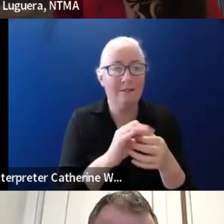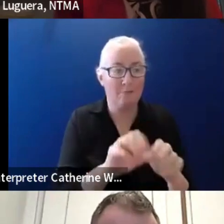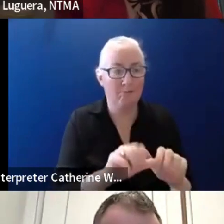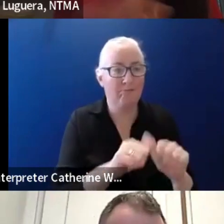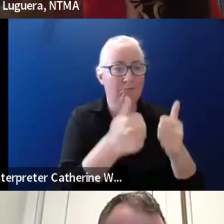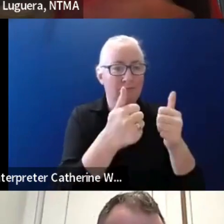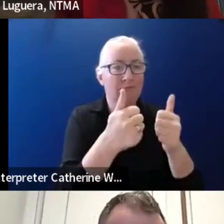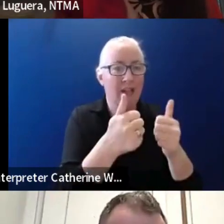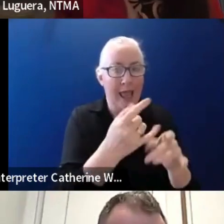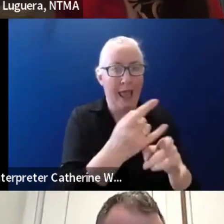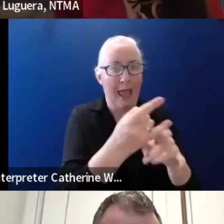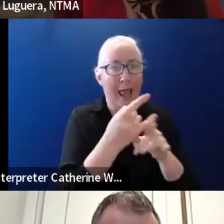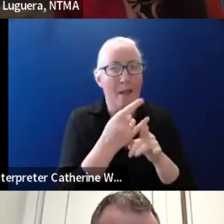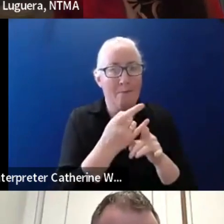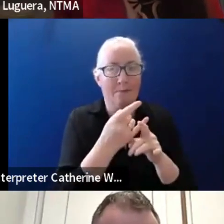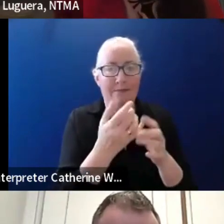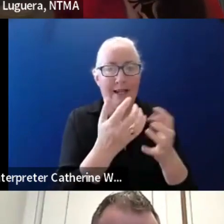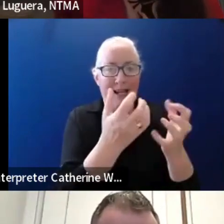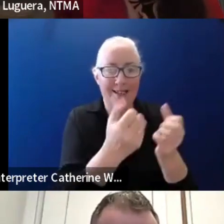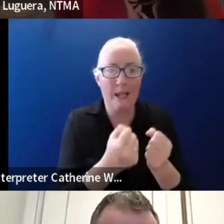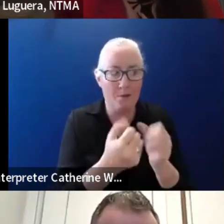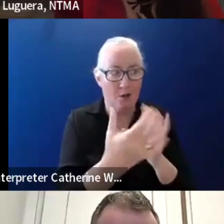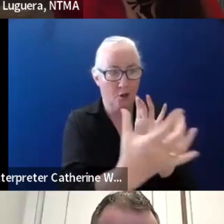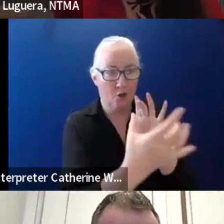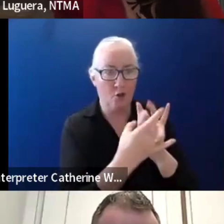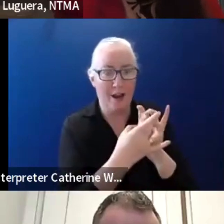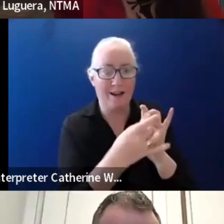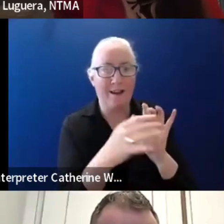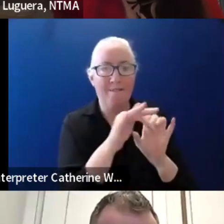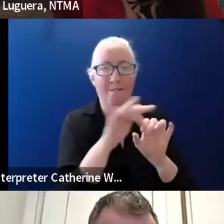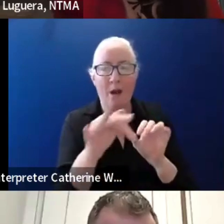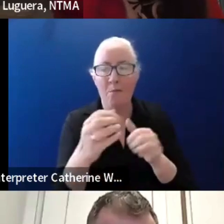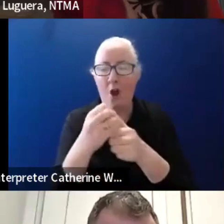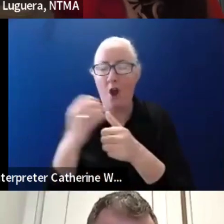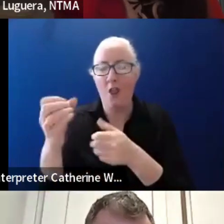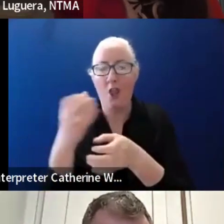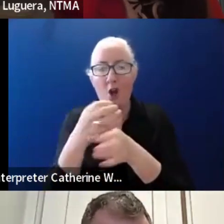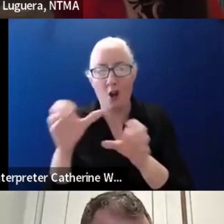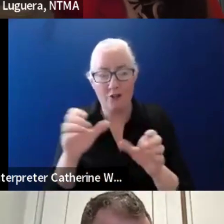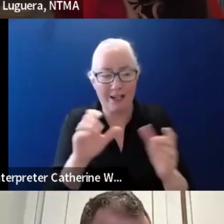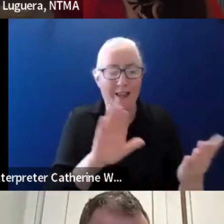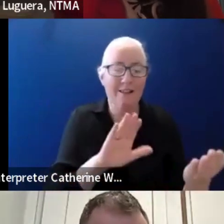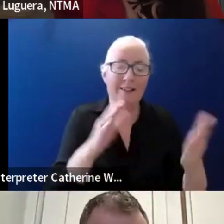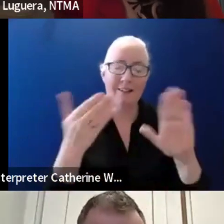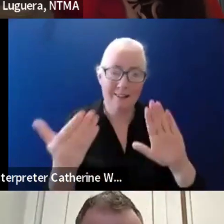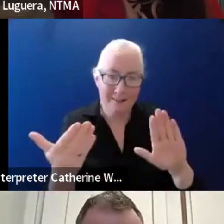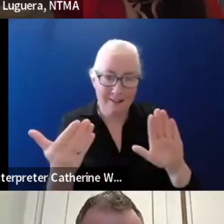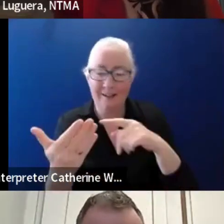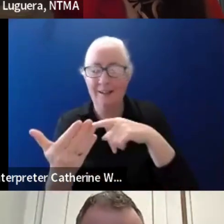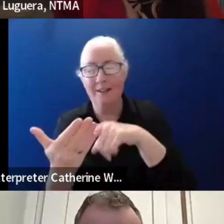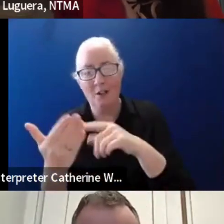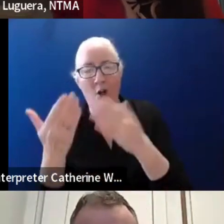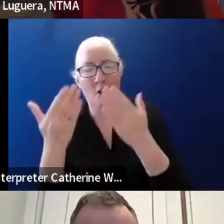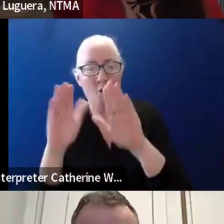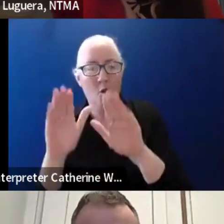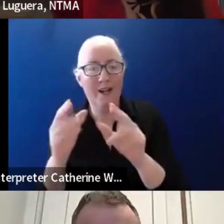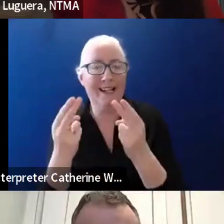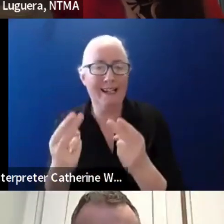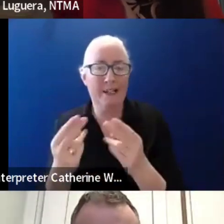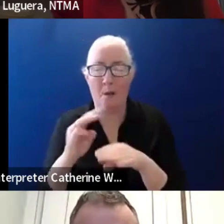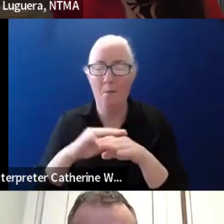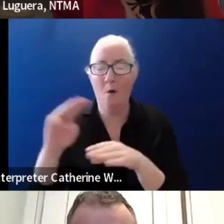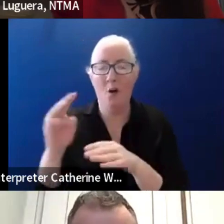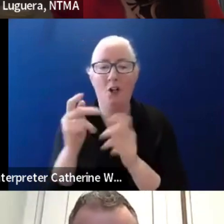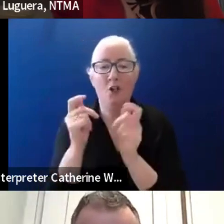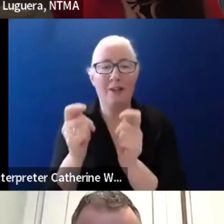to help embrace new joiners who may be from other countries. On the other hand, it highlighted the need for increased training to